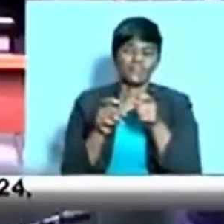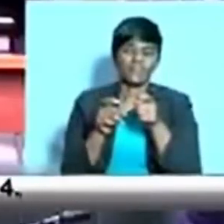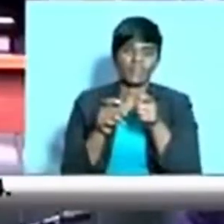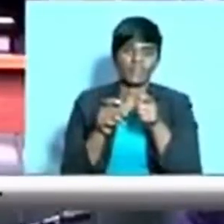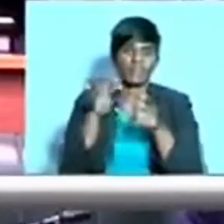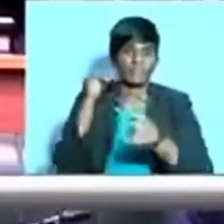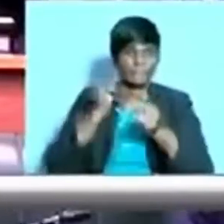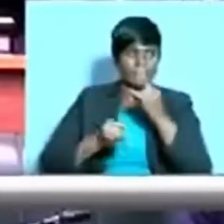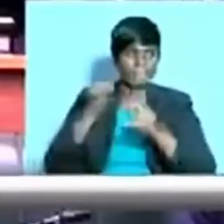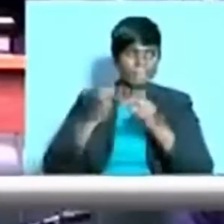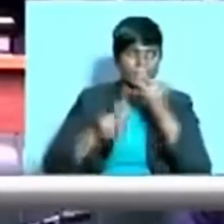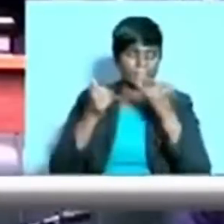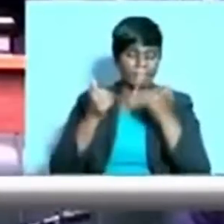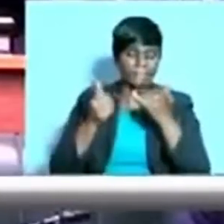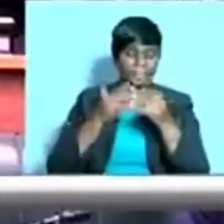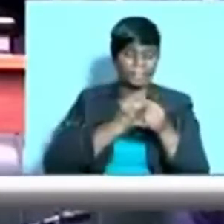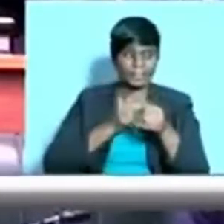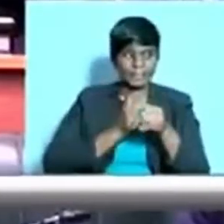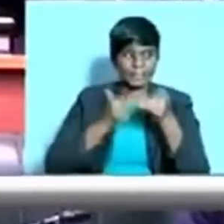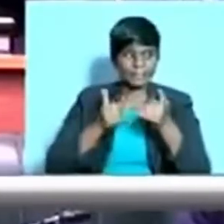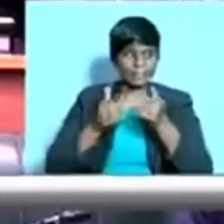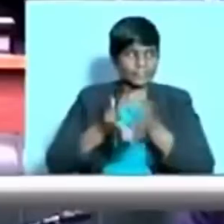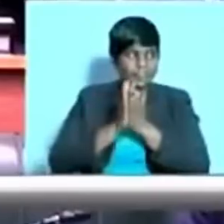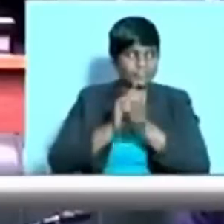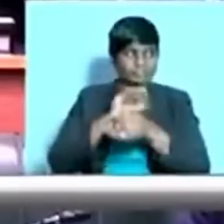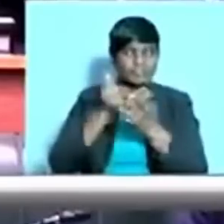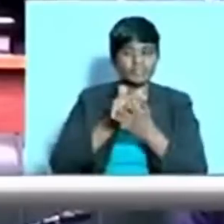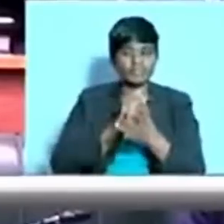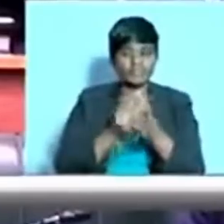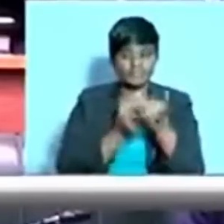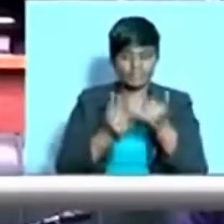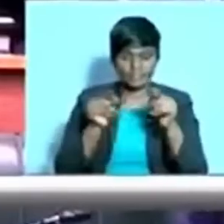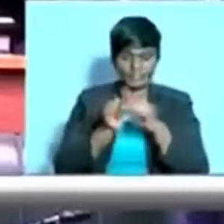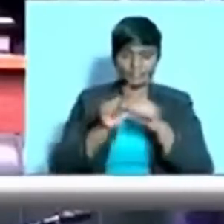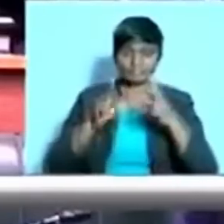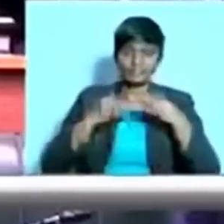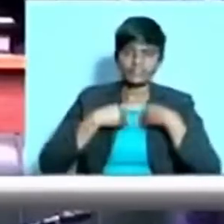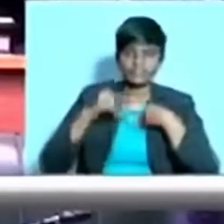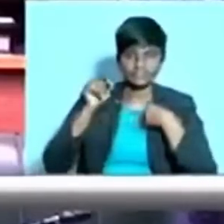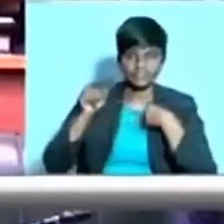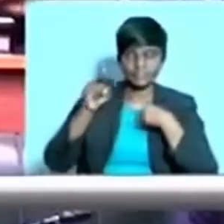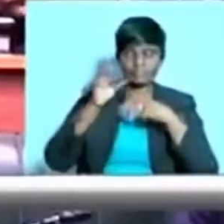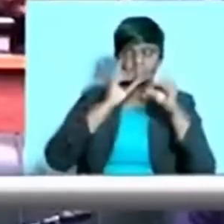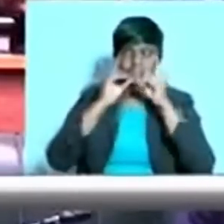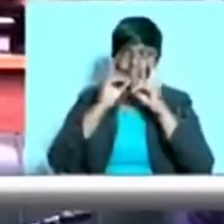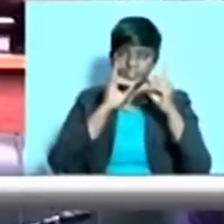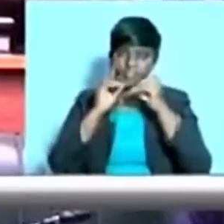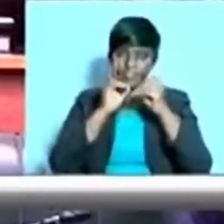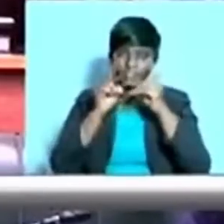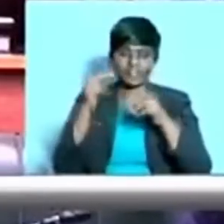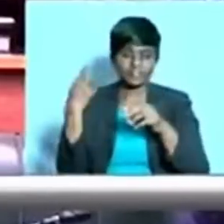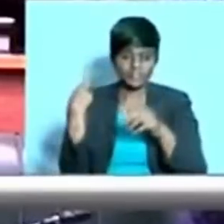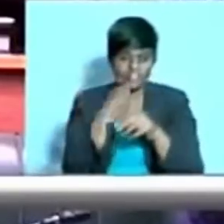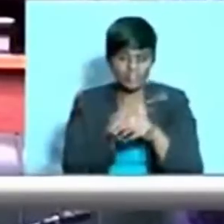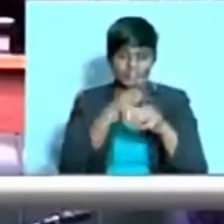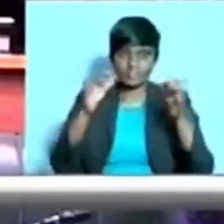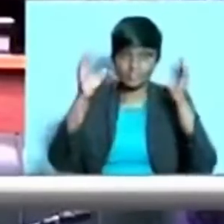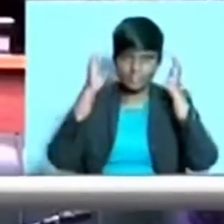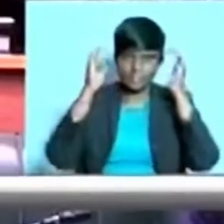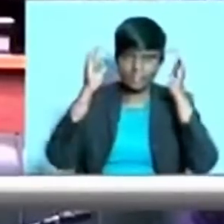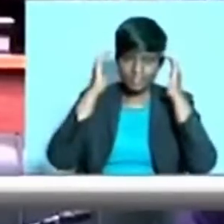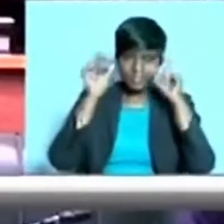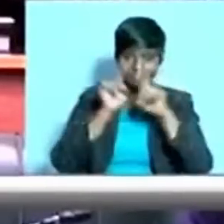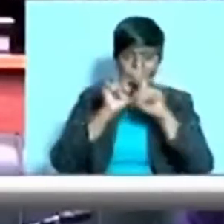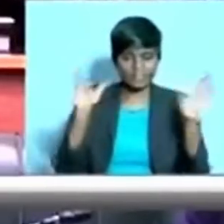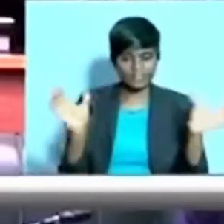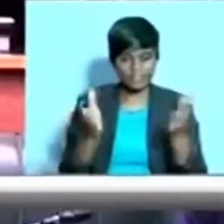In conclusion, I wish to call upon all of us to embrace dialogue, parliamentary diplomacy, to